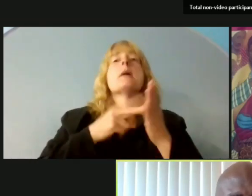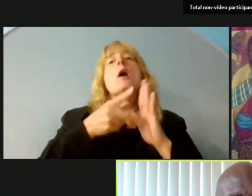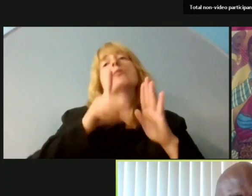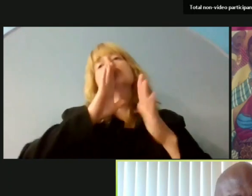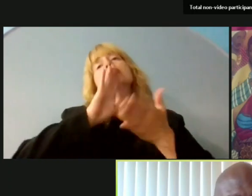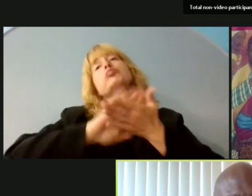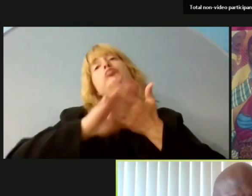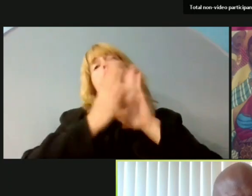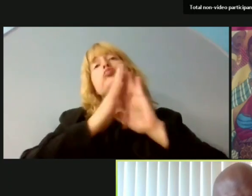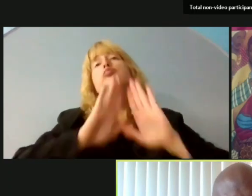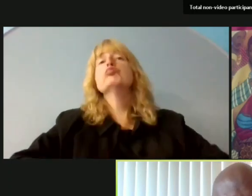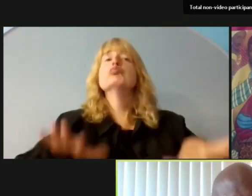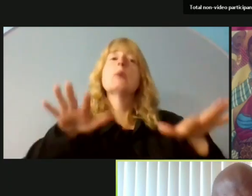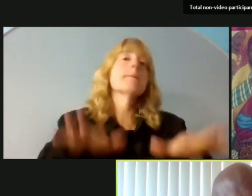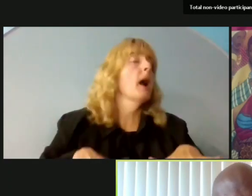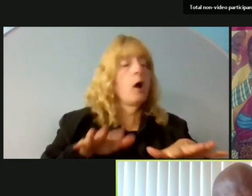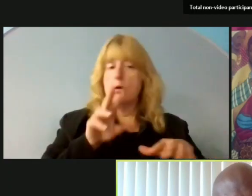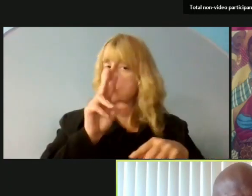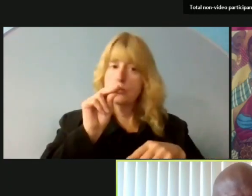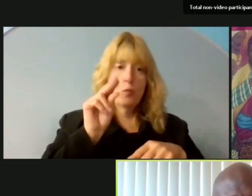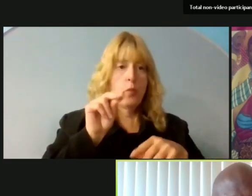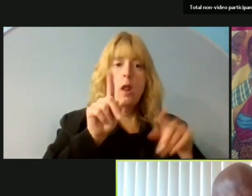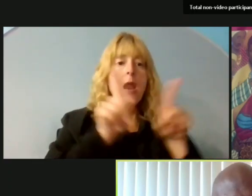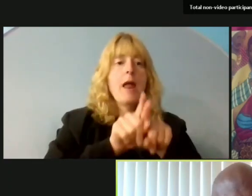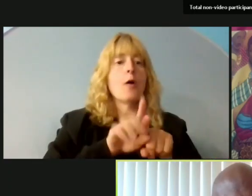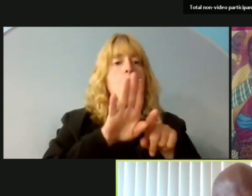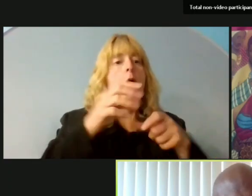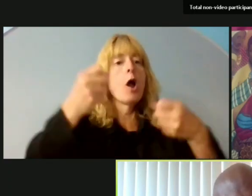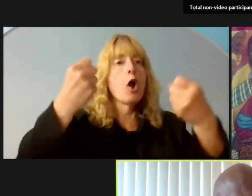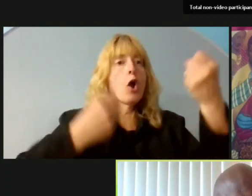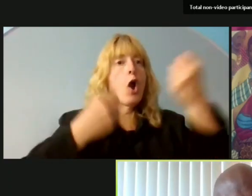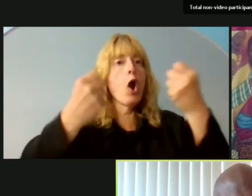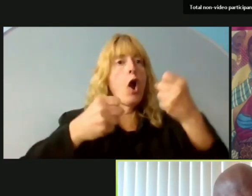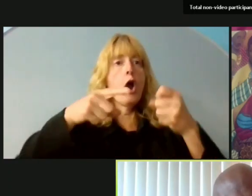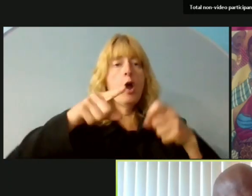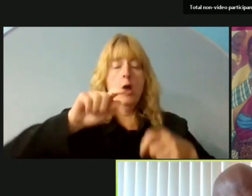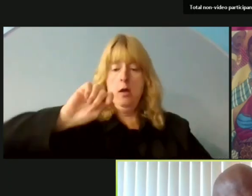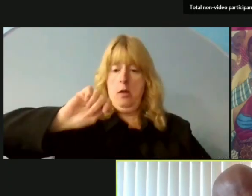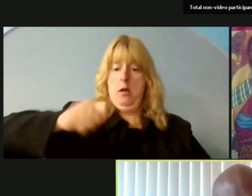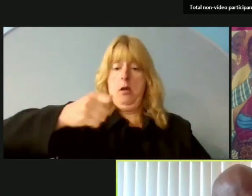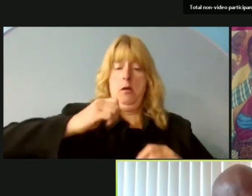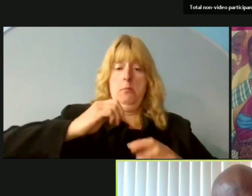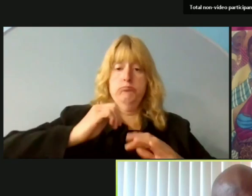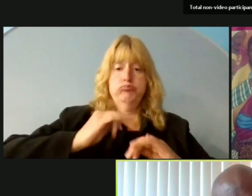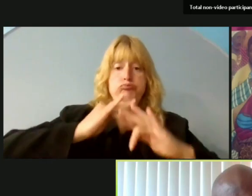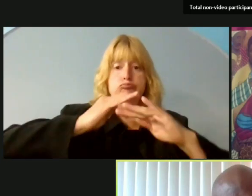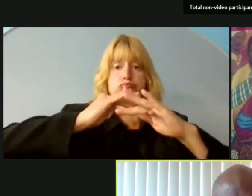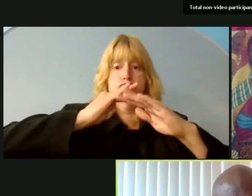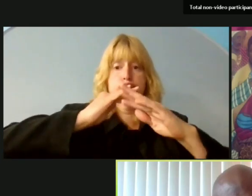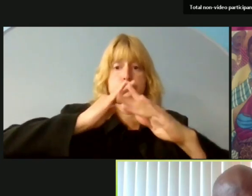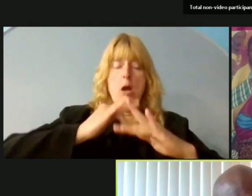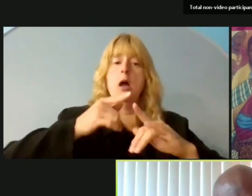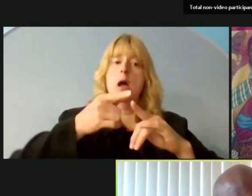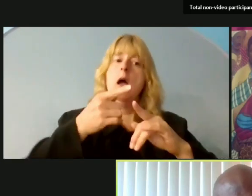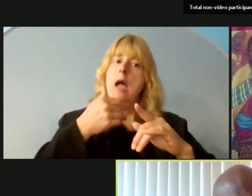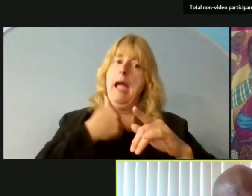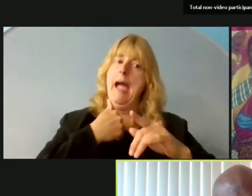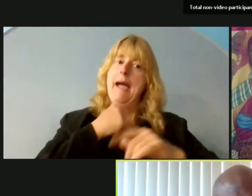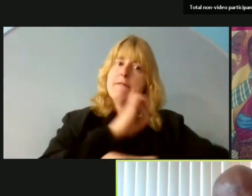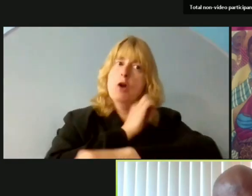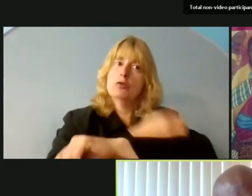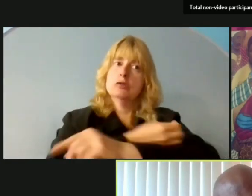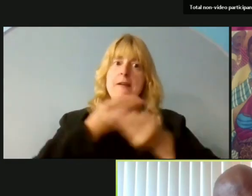something like the engine in your car, like the car around you, as the vehicle that gets your energy,